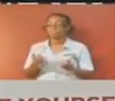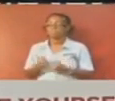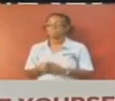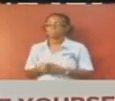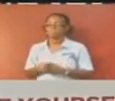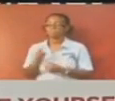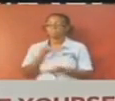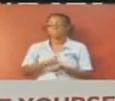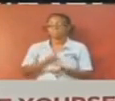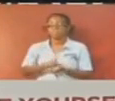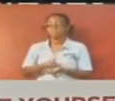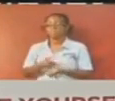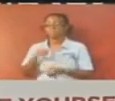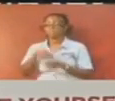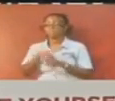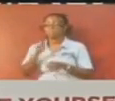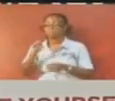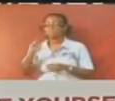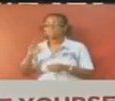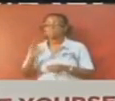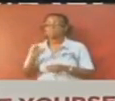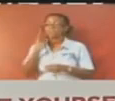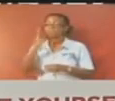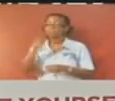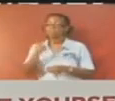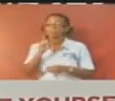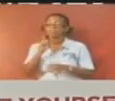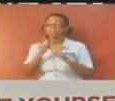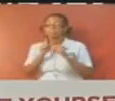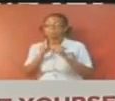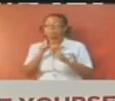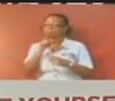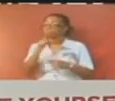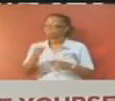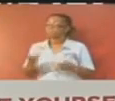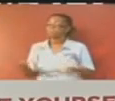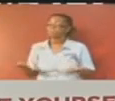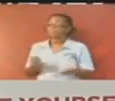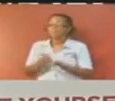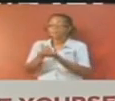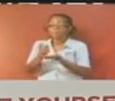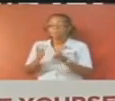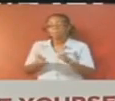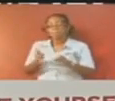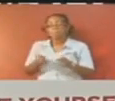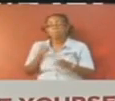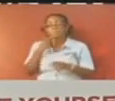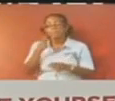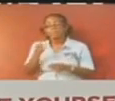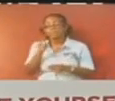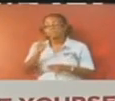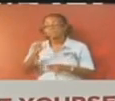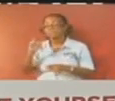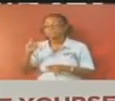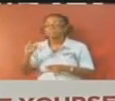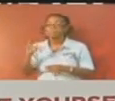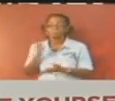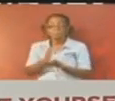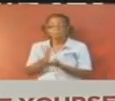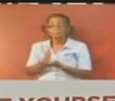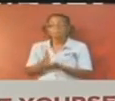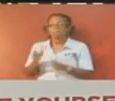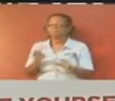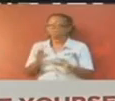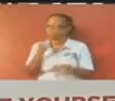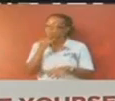The next editorial I would like to address, and again thank them for, is today's editorial in The Guardian: "Dyal Singh tears